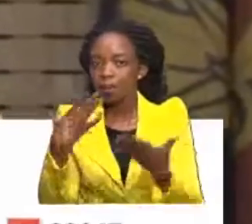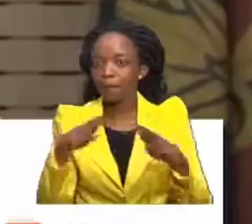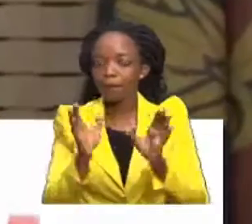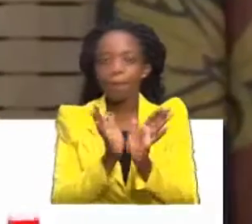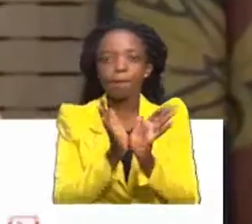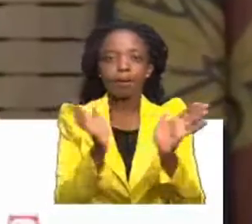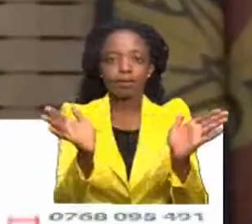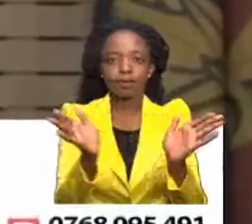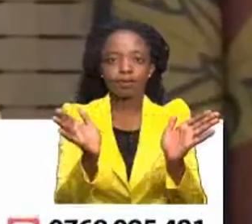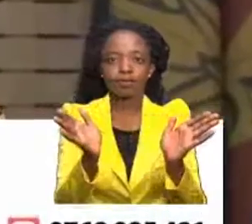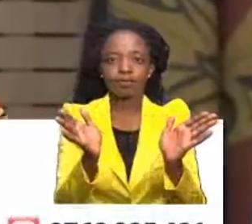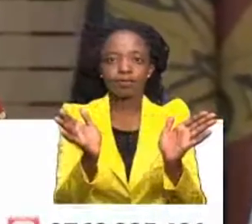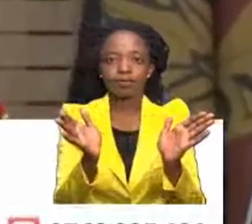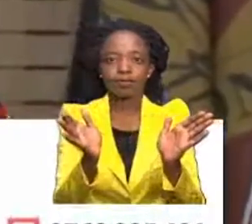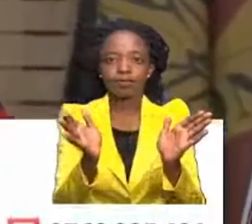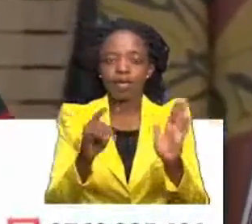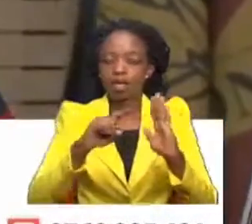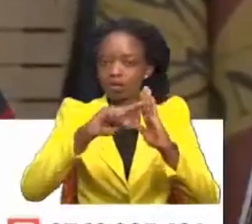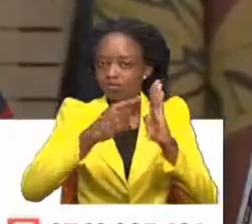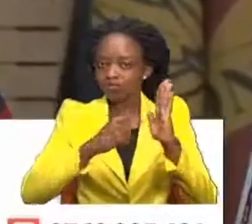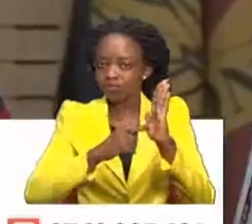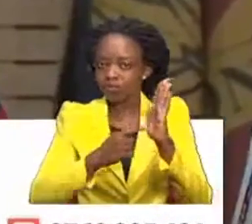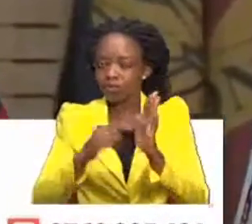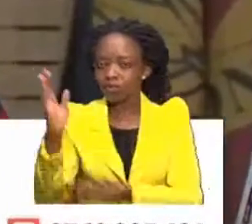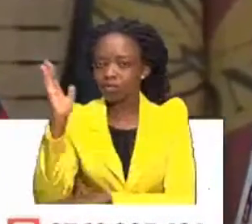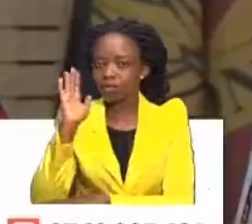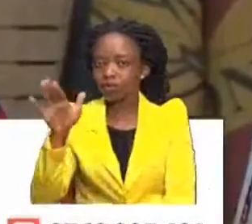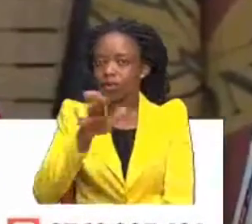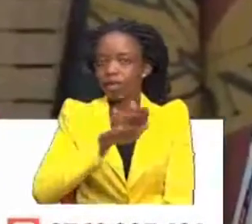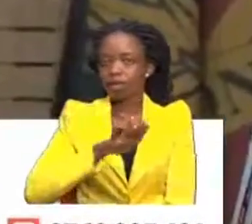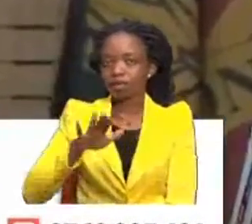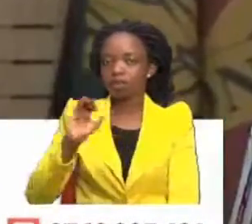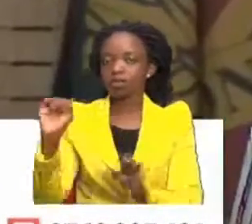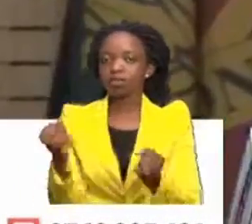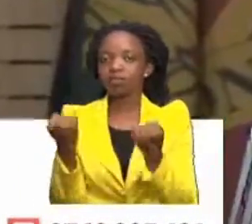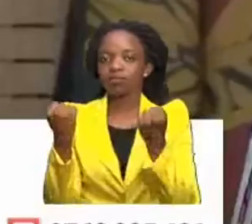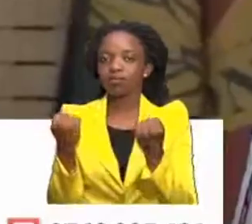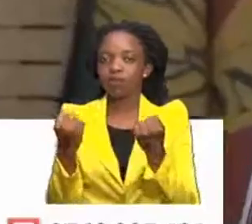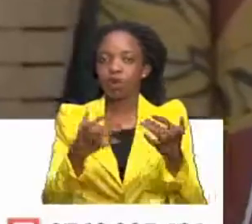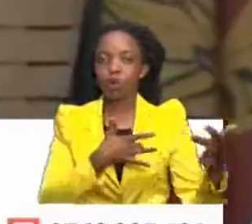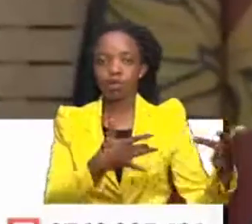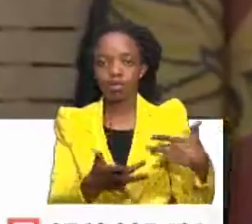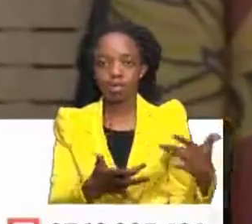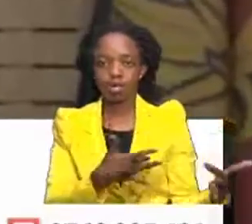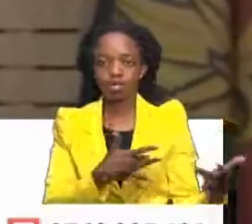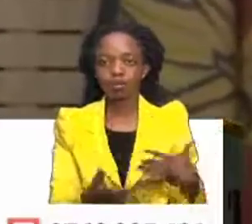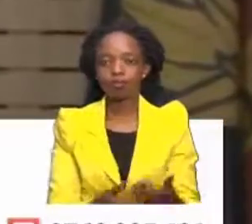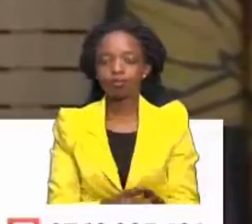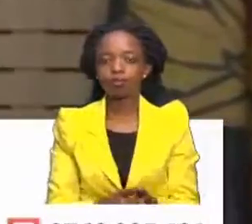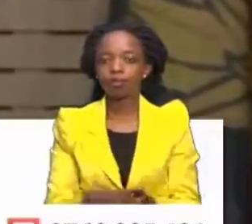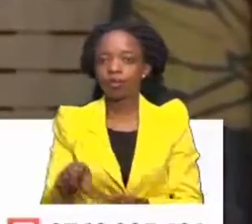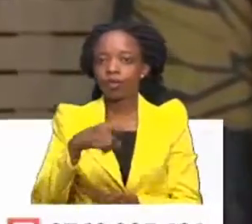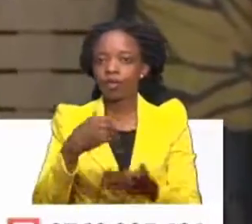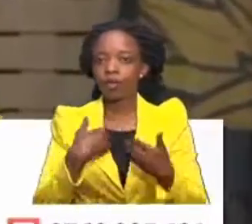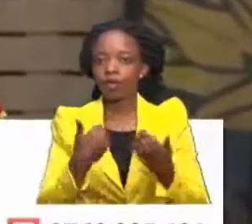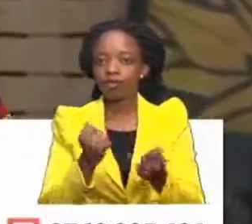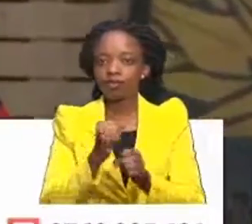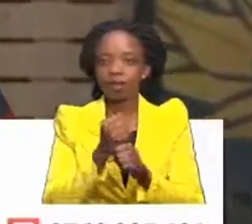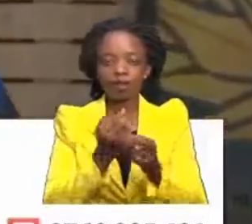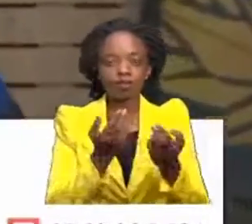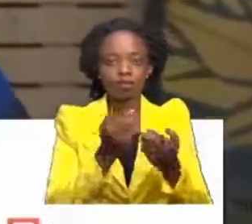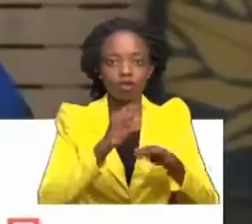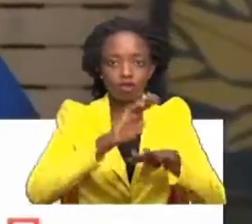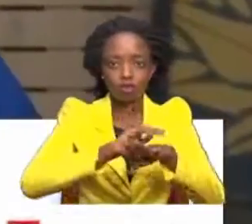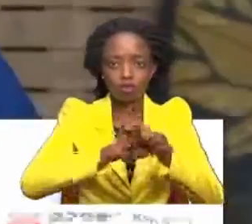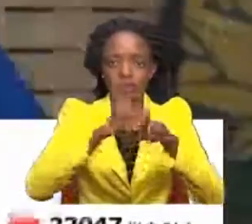to the following matters of security and safety concern. We have made remarkable